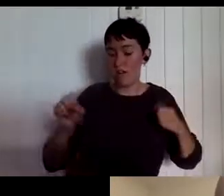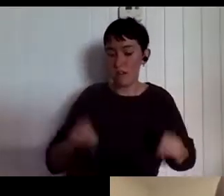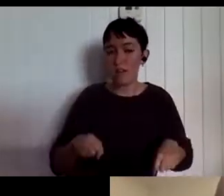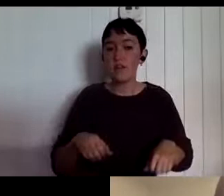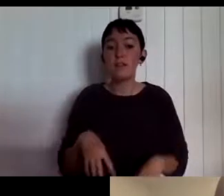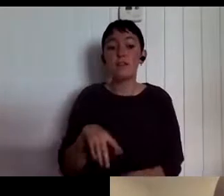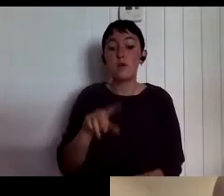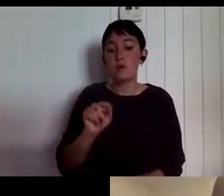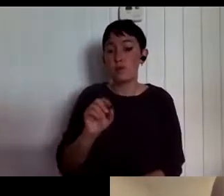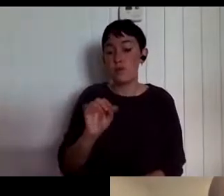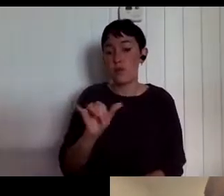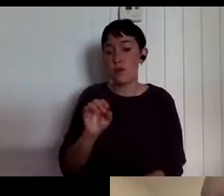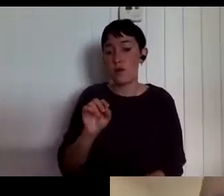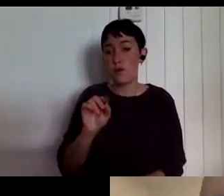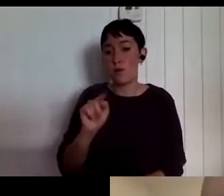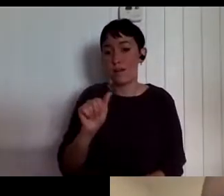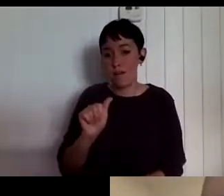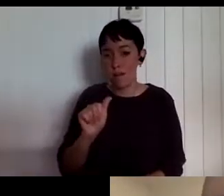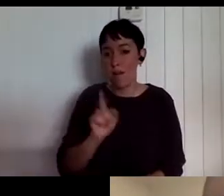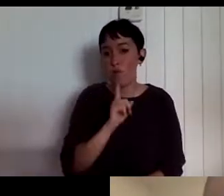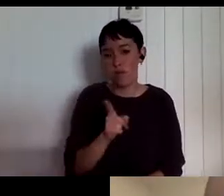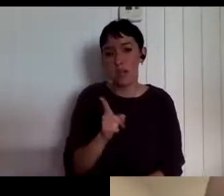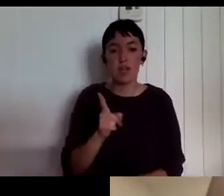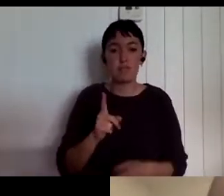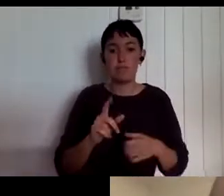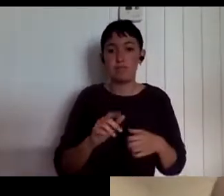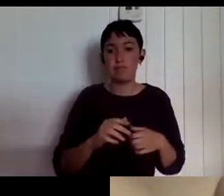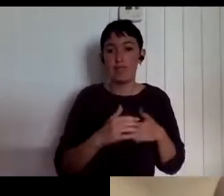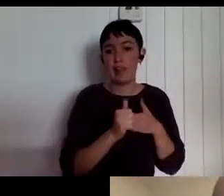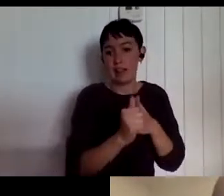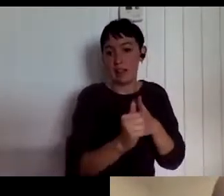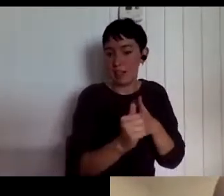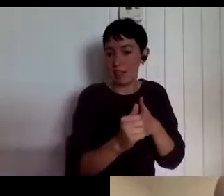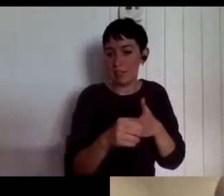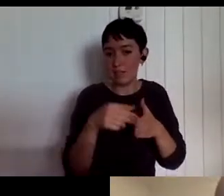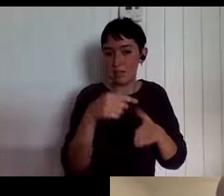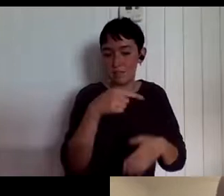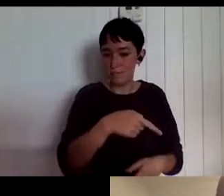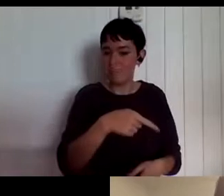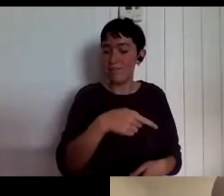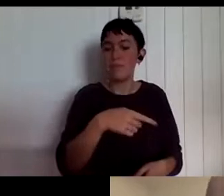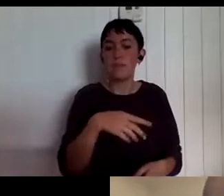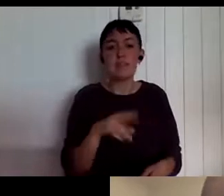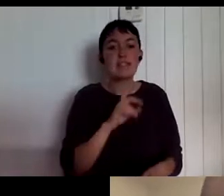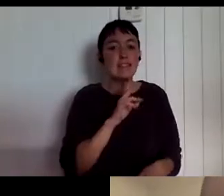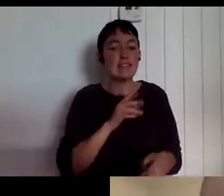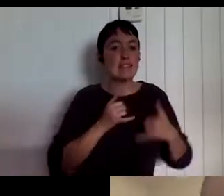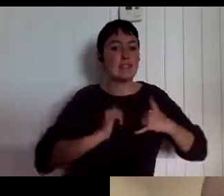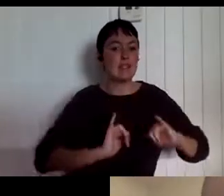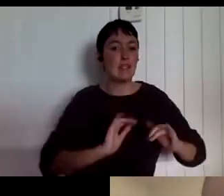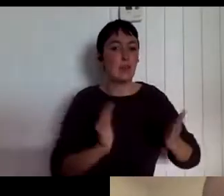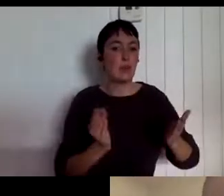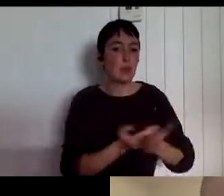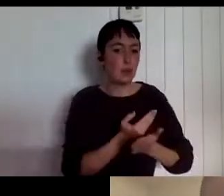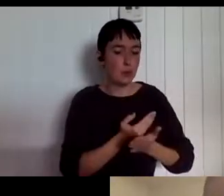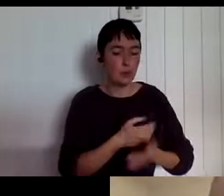really the innovator in this field, but it's still quite new in terms of how